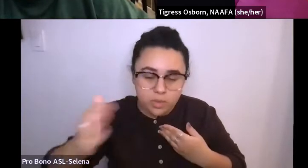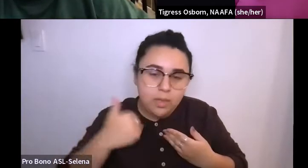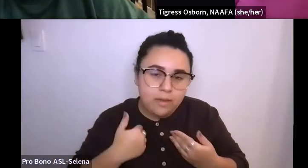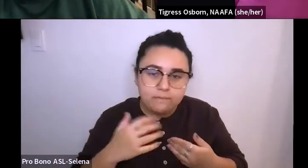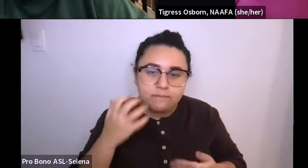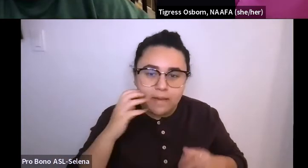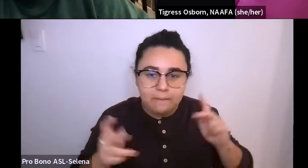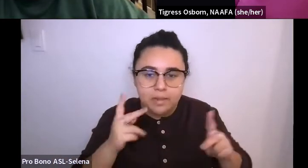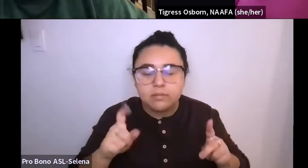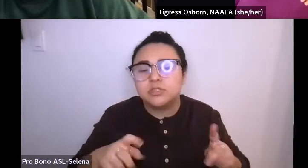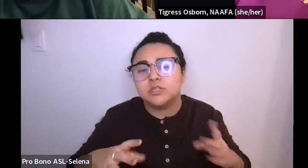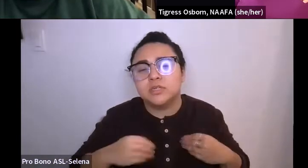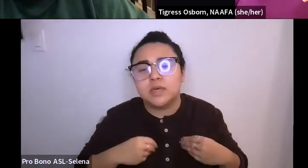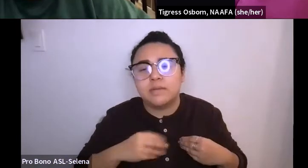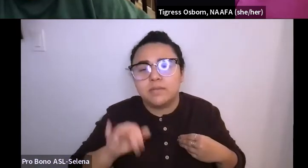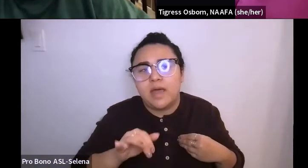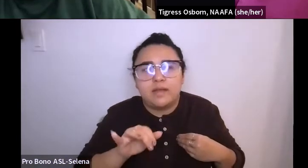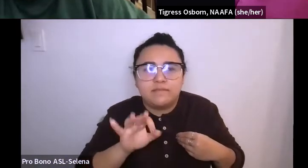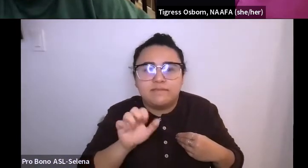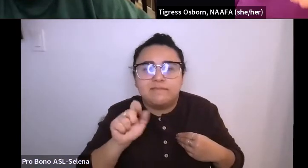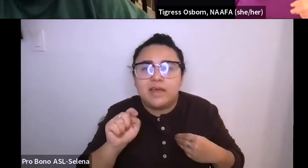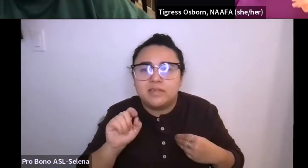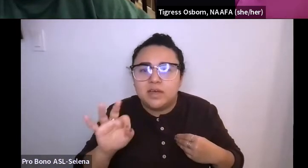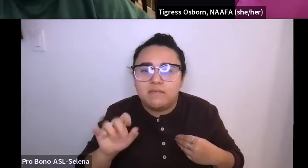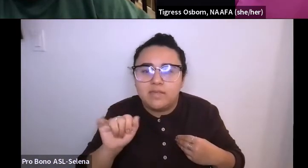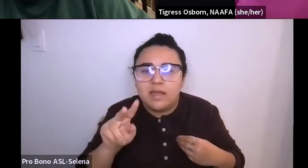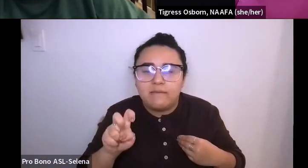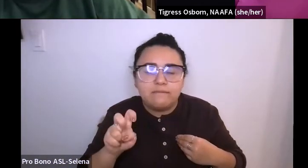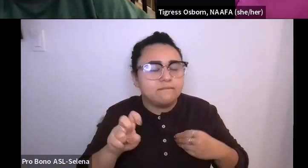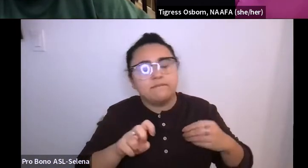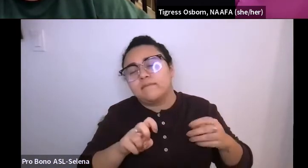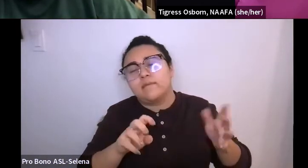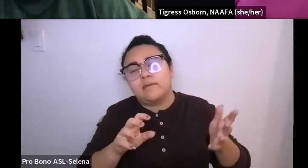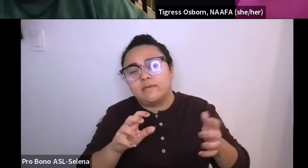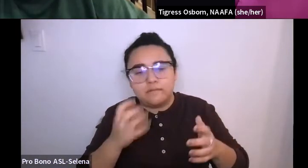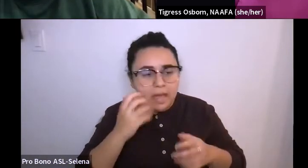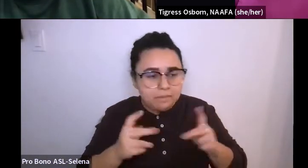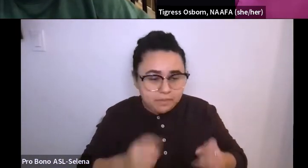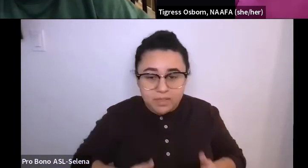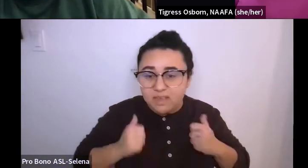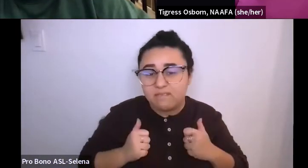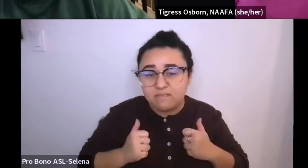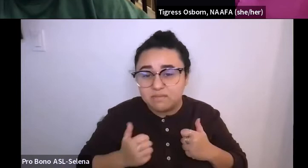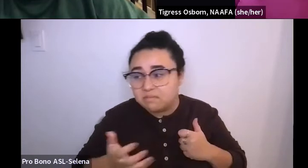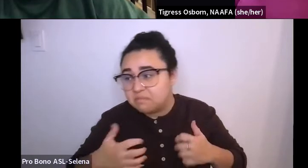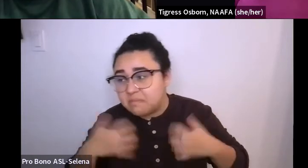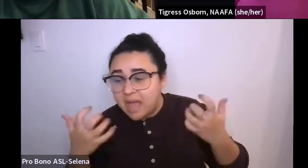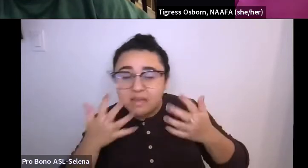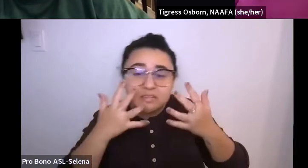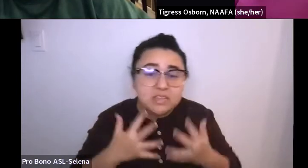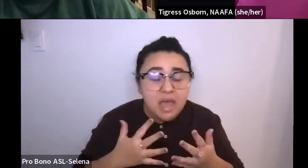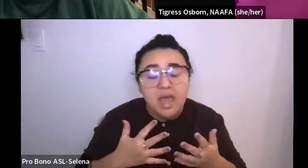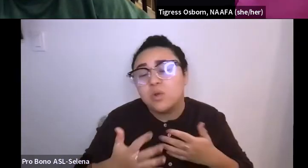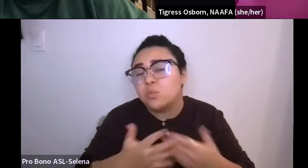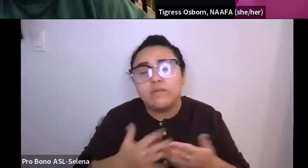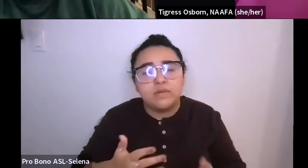that basic fact of life that fat people are, whether it makes you mad, sad, angry, whatever it makes you feel, we're